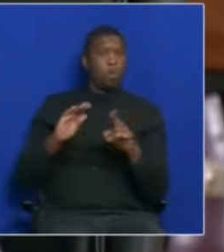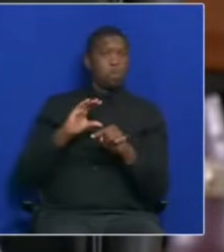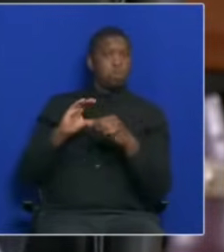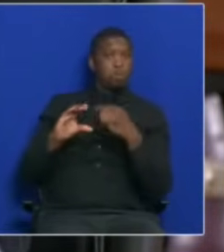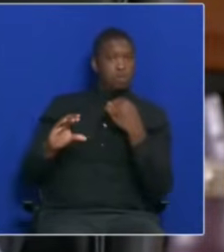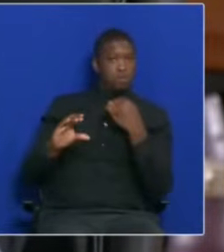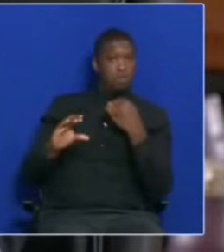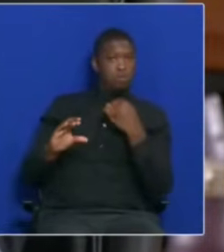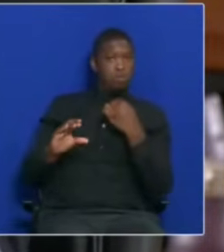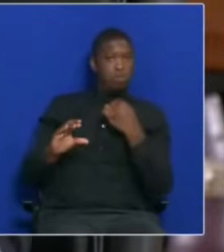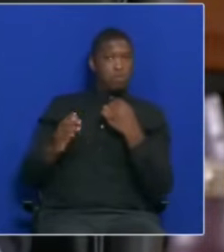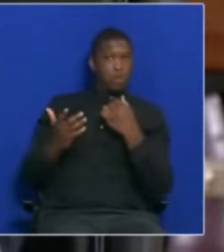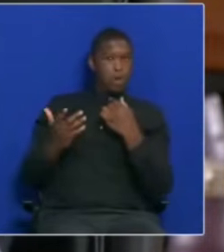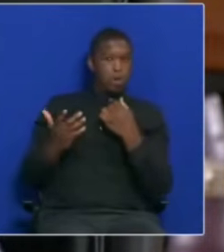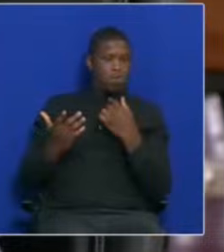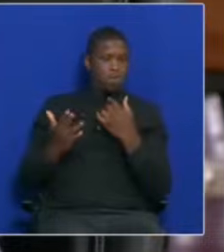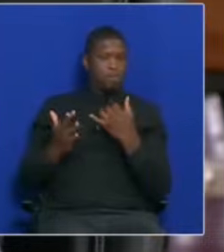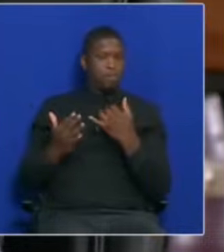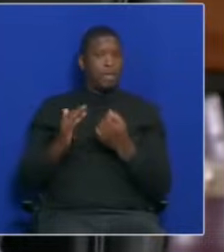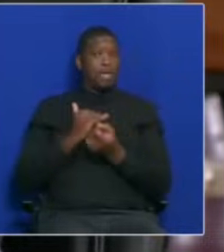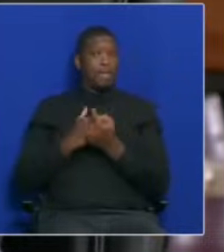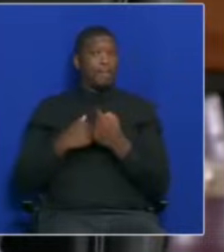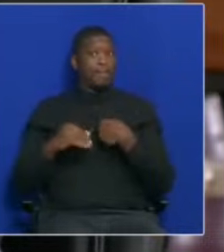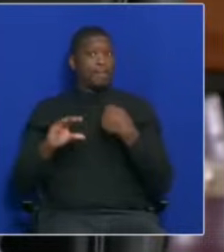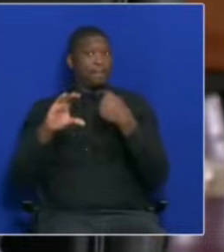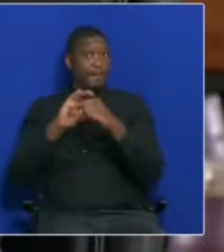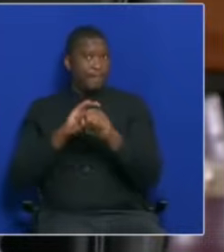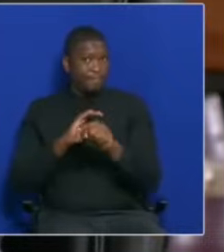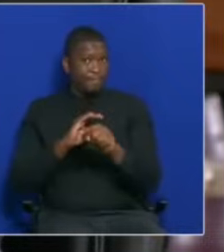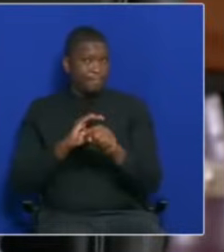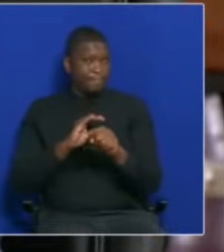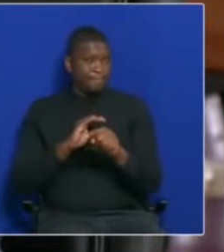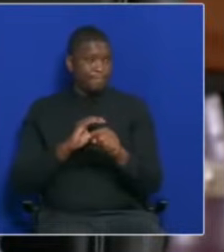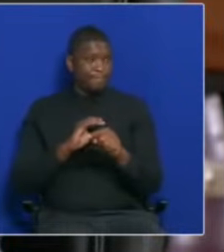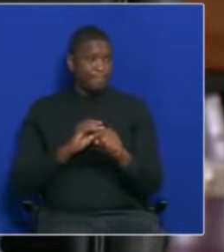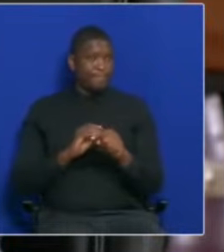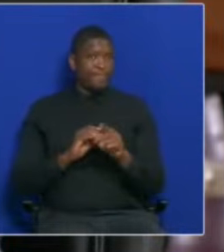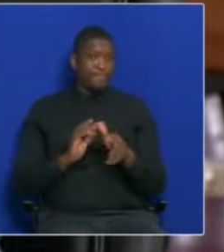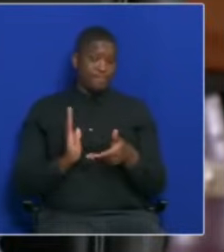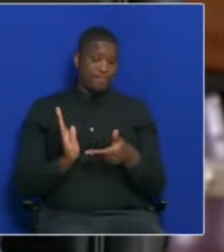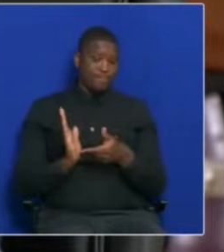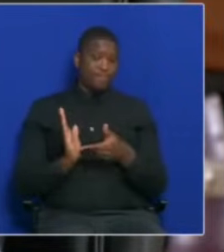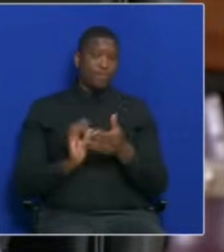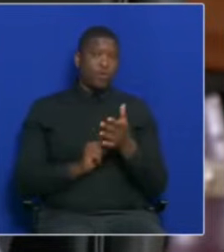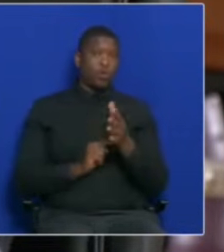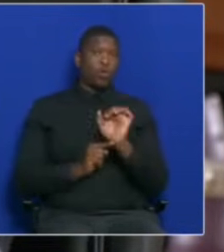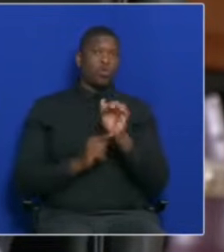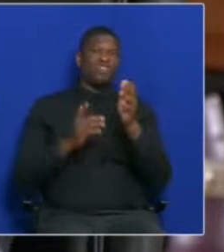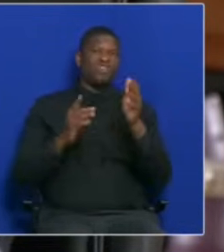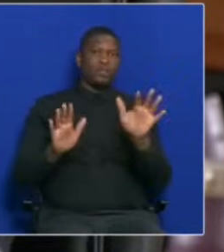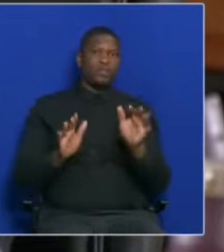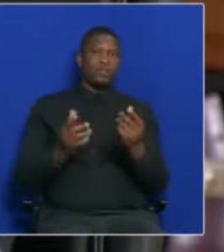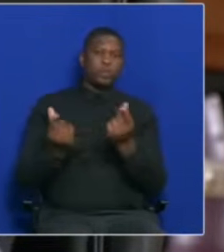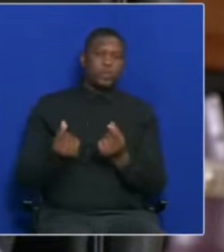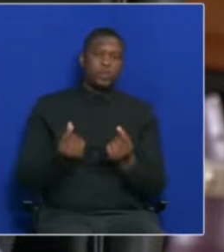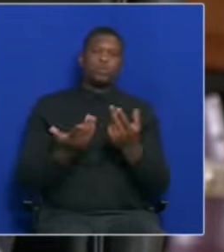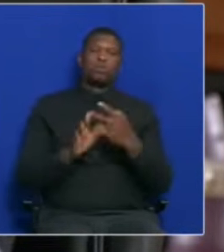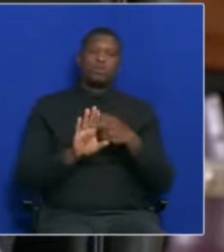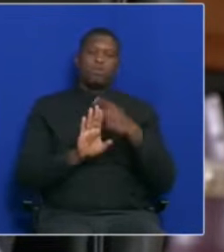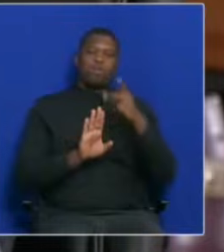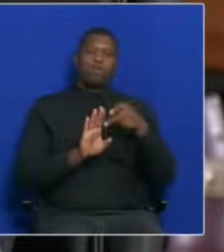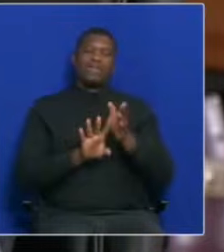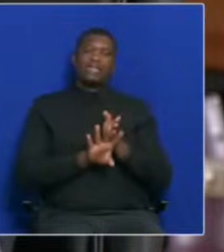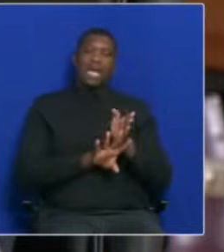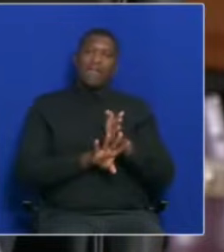from you. And there you had done a project diversion media